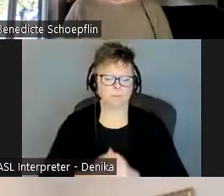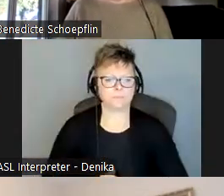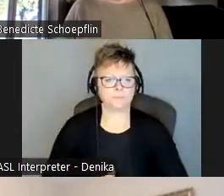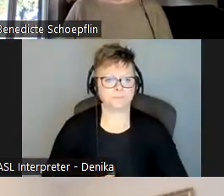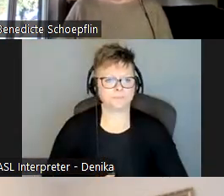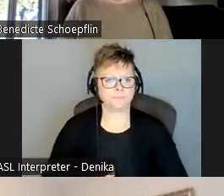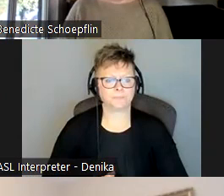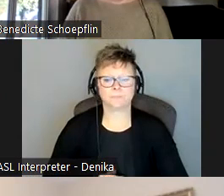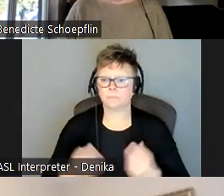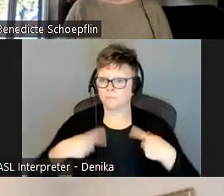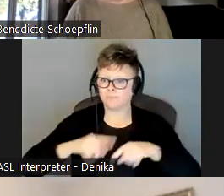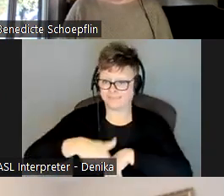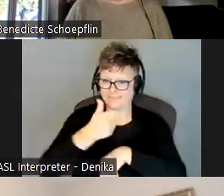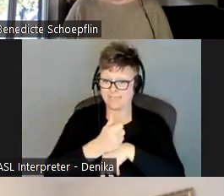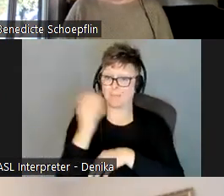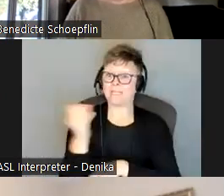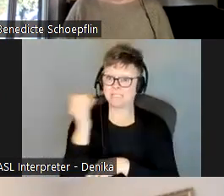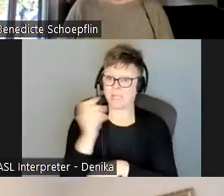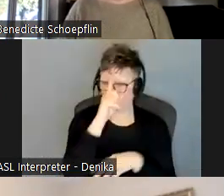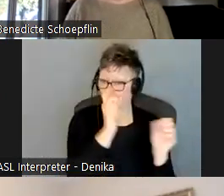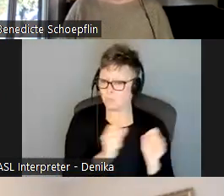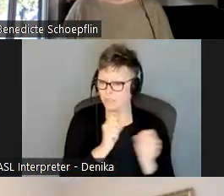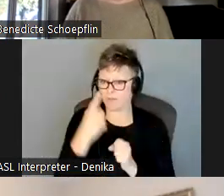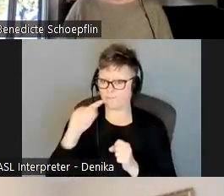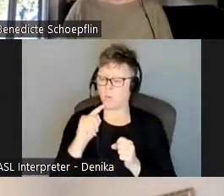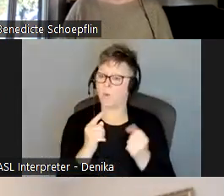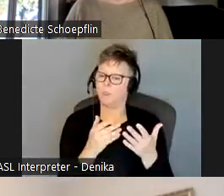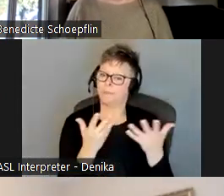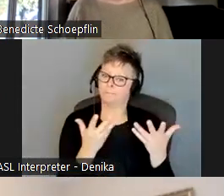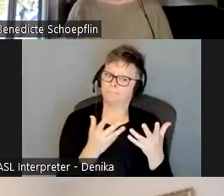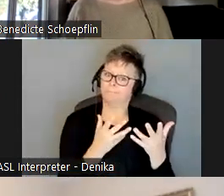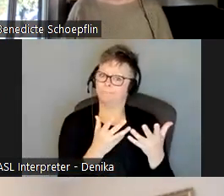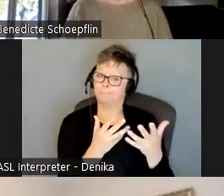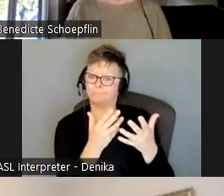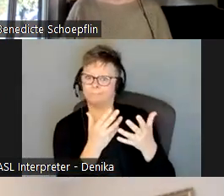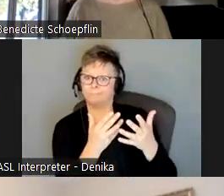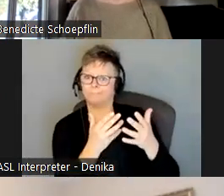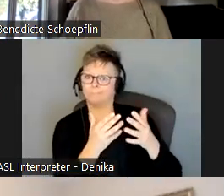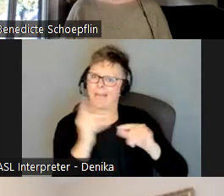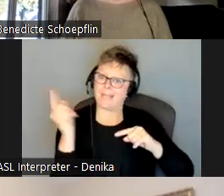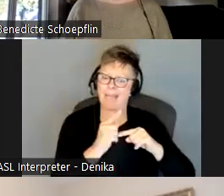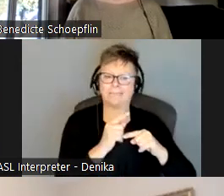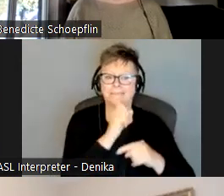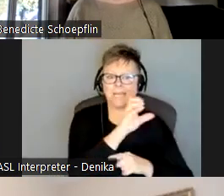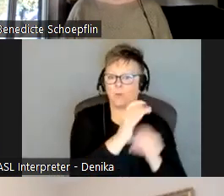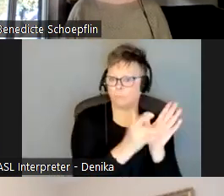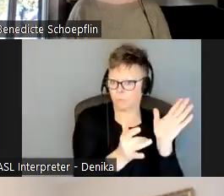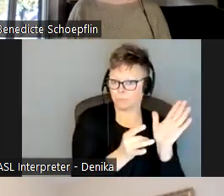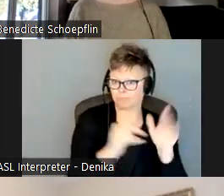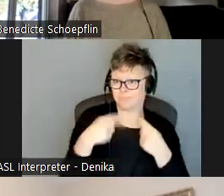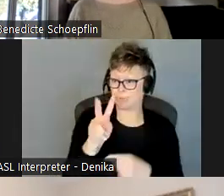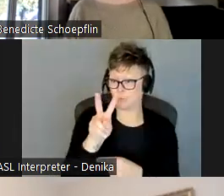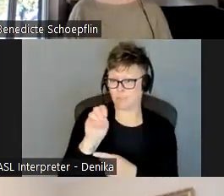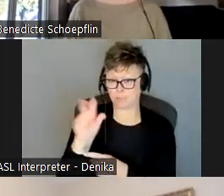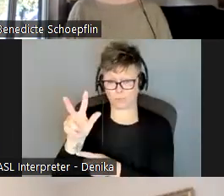We do implement Ontario's strategy to combat elder abuse and have been doing so since 2003. And we are funded through the